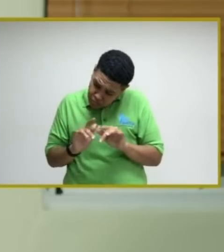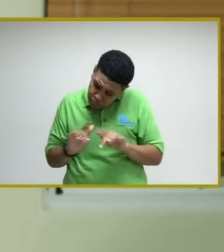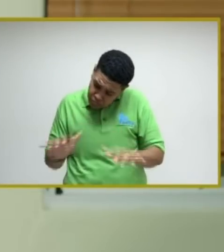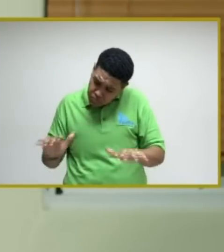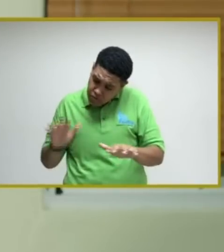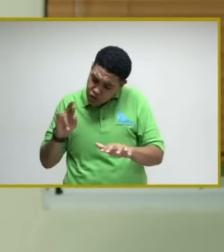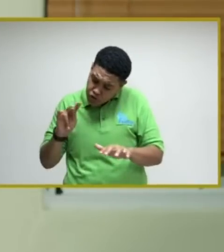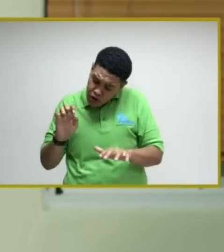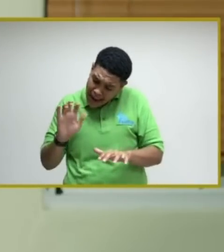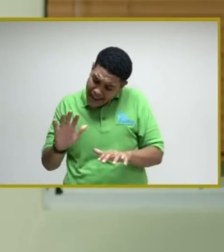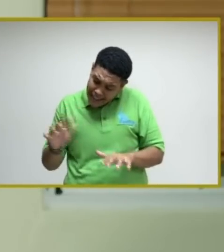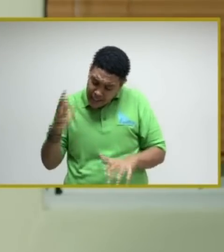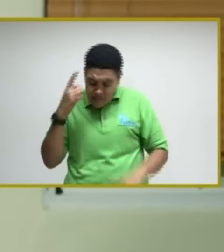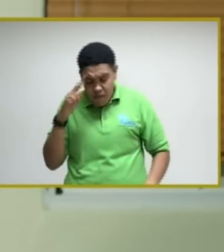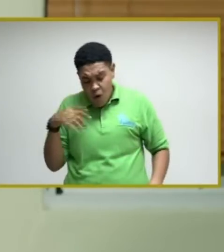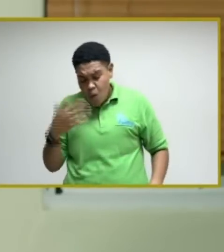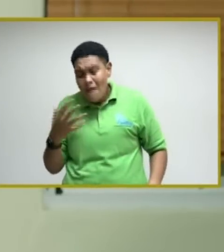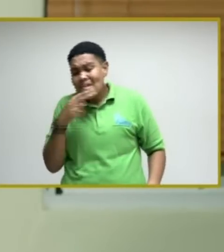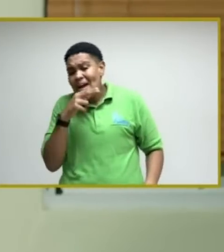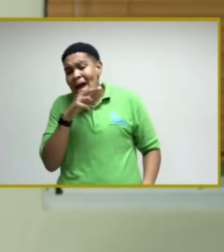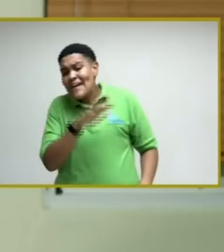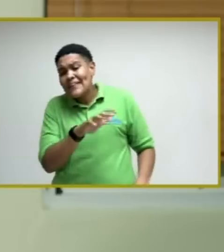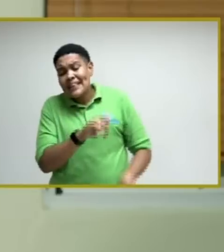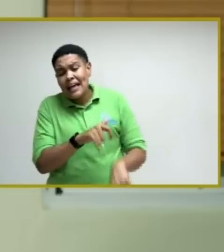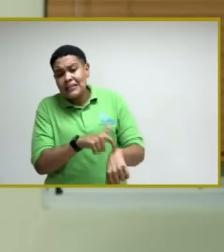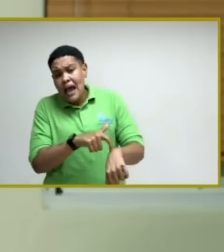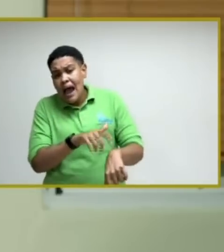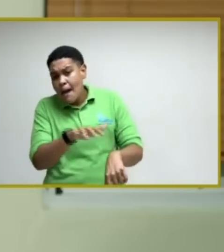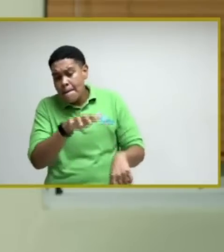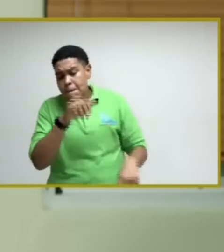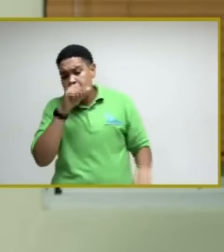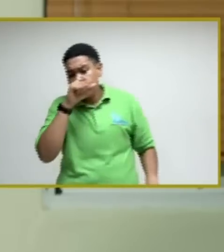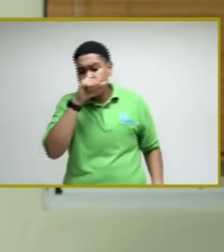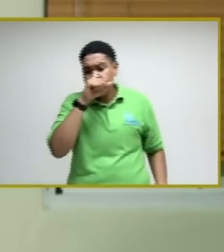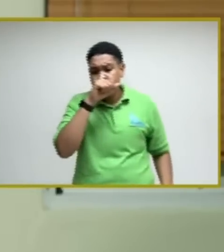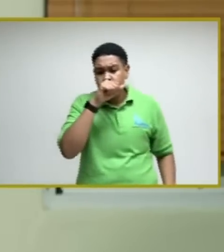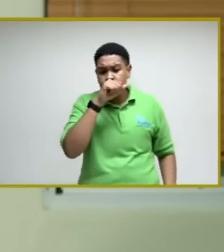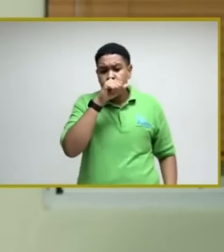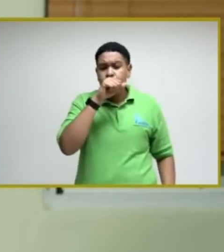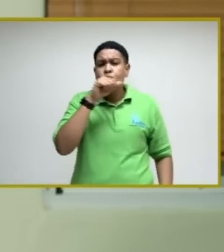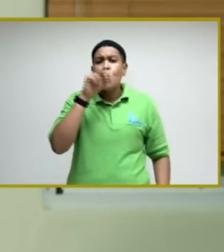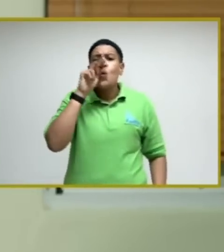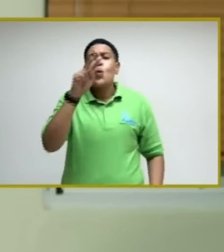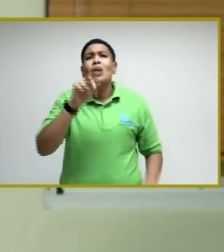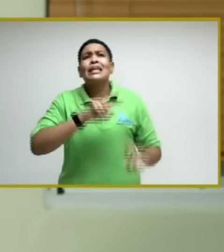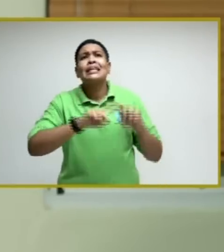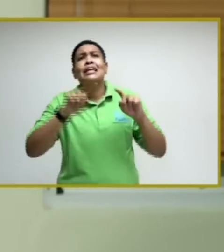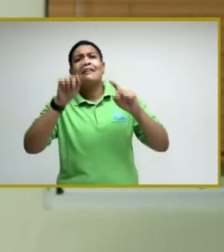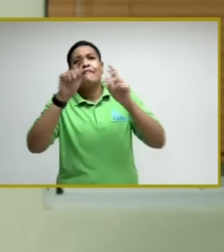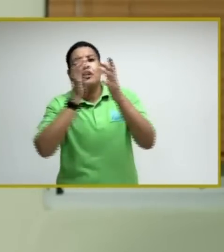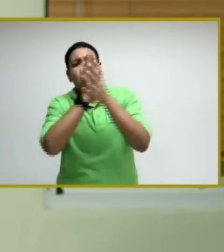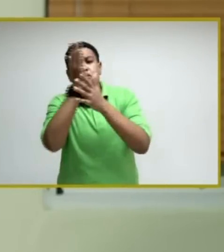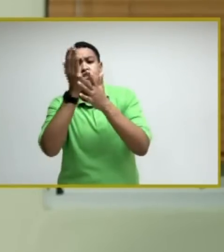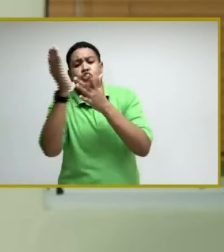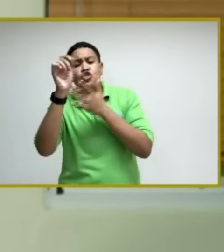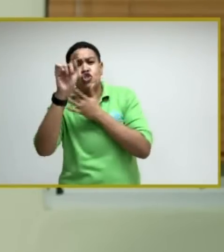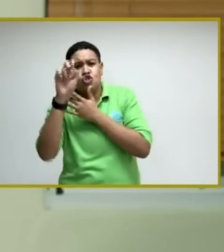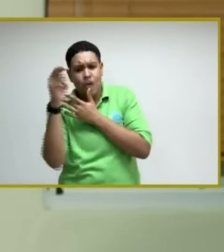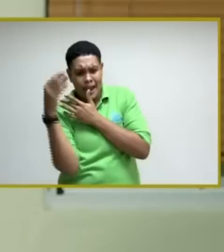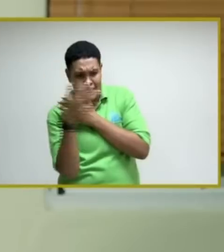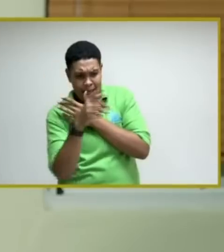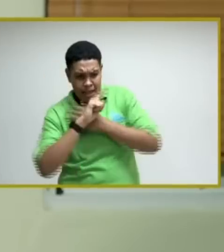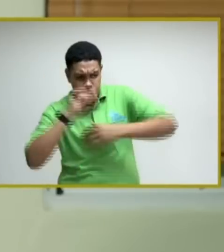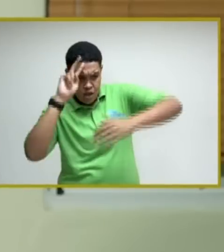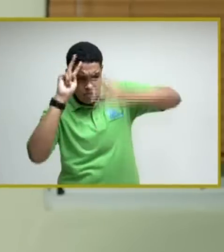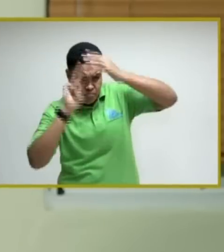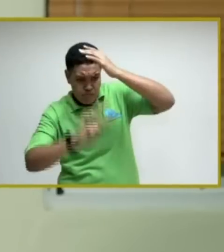of the virus at the time and looking at the strain that was there at the time, the prediction